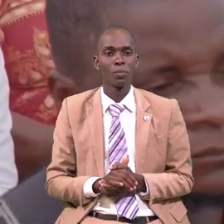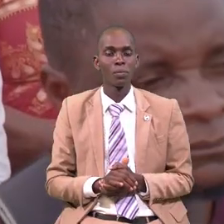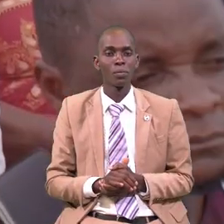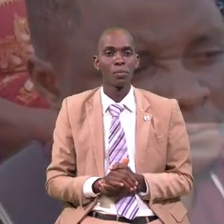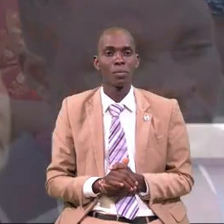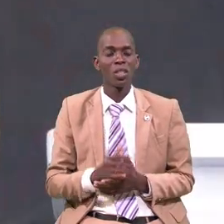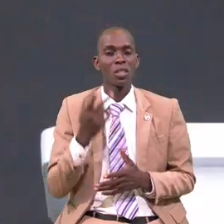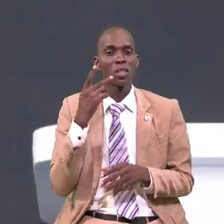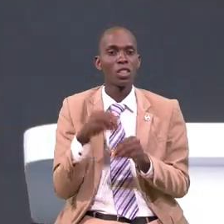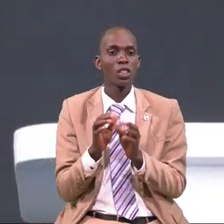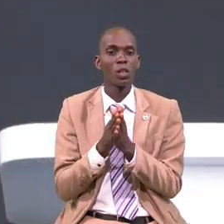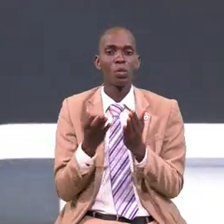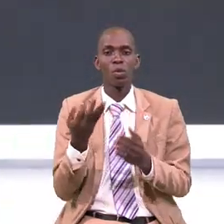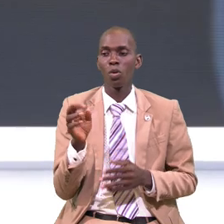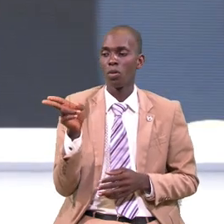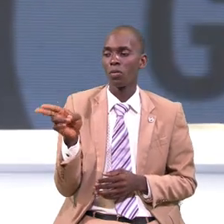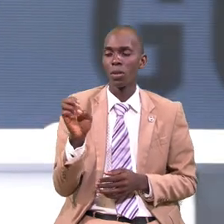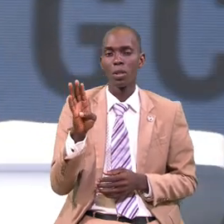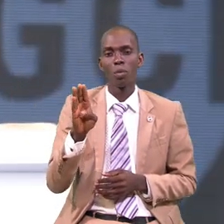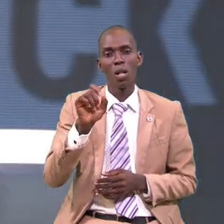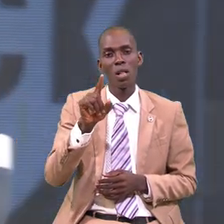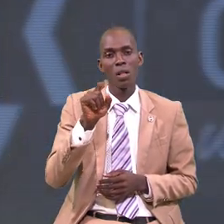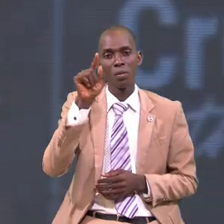Look at Hebrews chapter 11 verse 5.